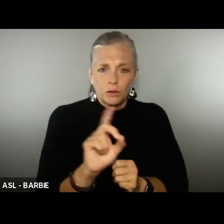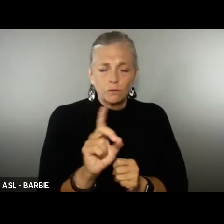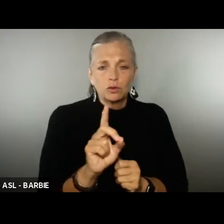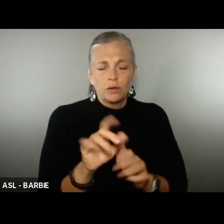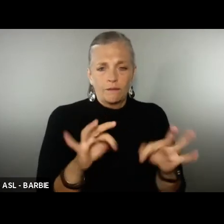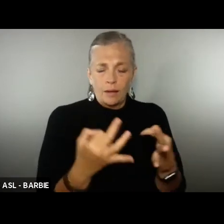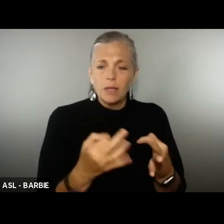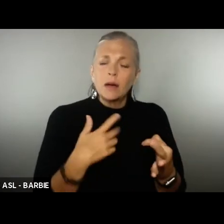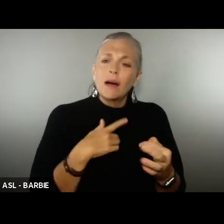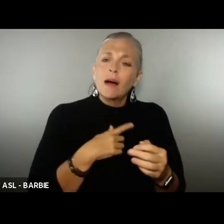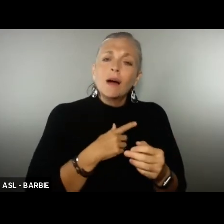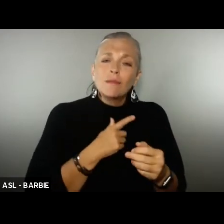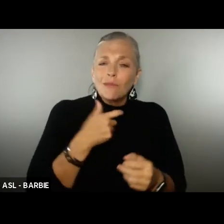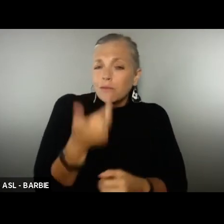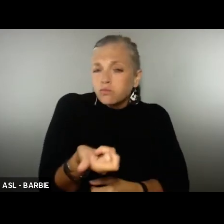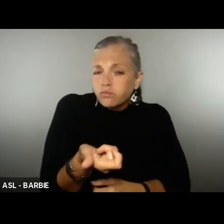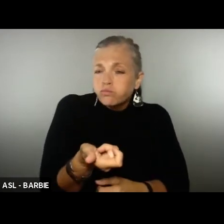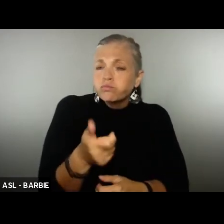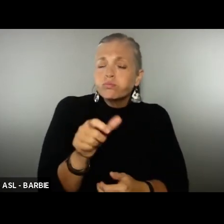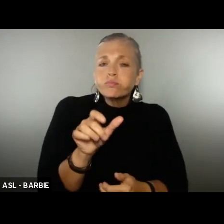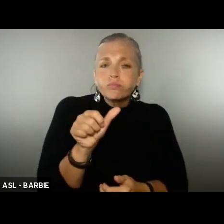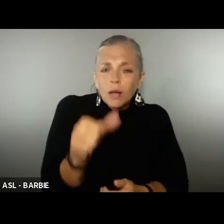please donate either to